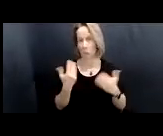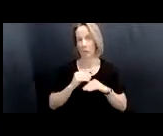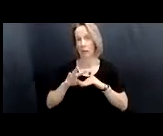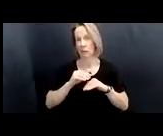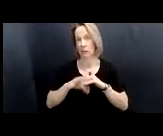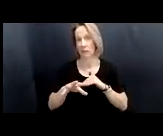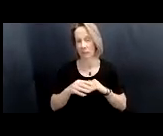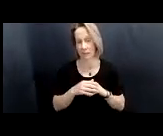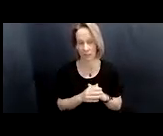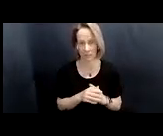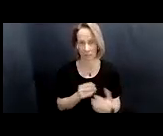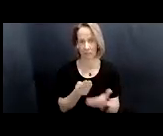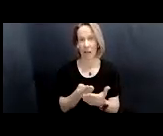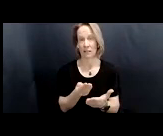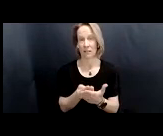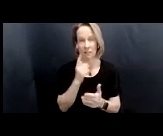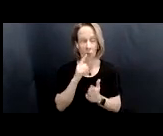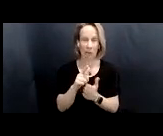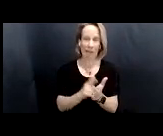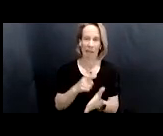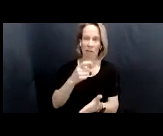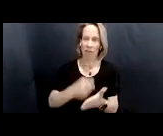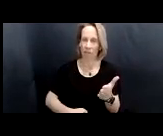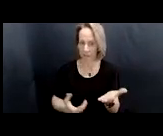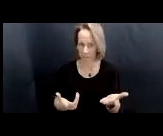for legal fees,